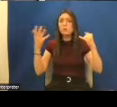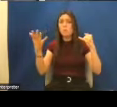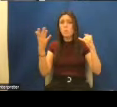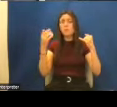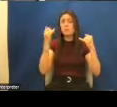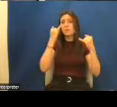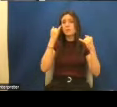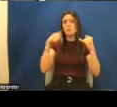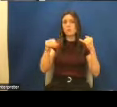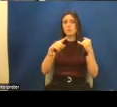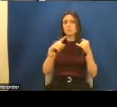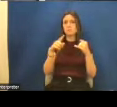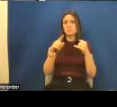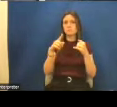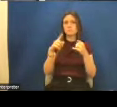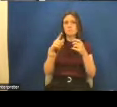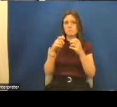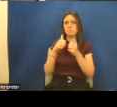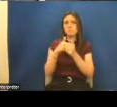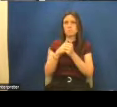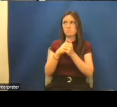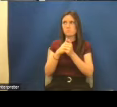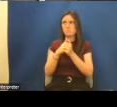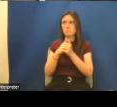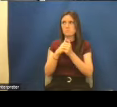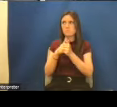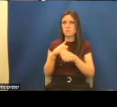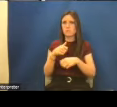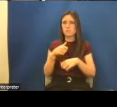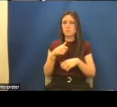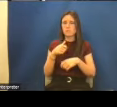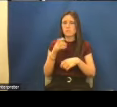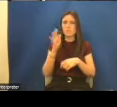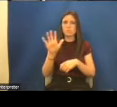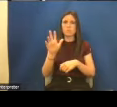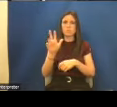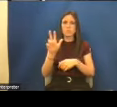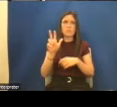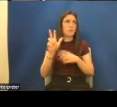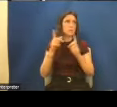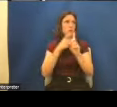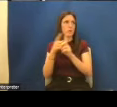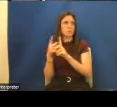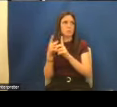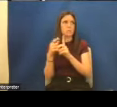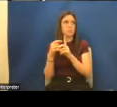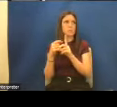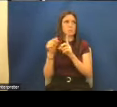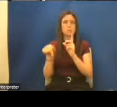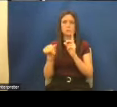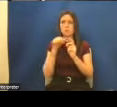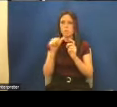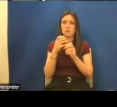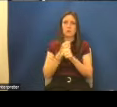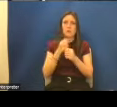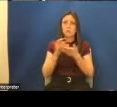very significant, right? We're talking about 3 targets. 3 targets on the one end, but 2 targets on the other end that she didn't get